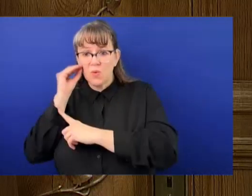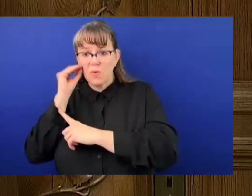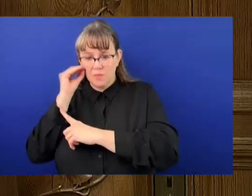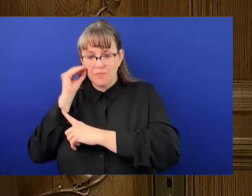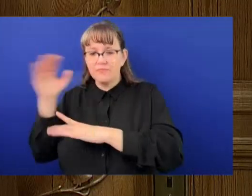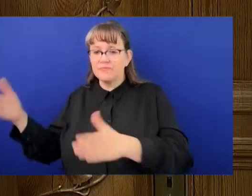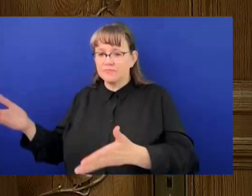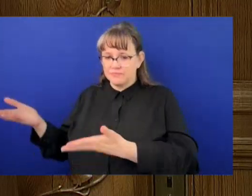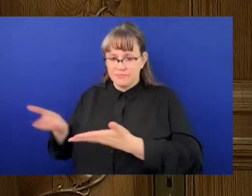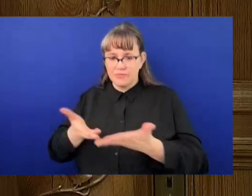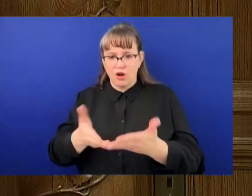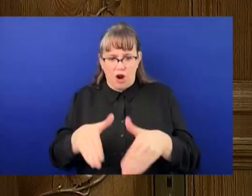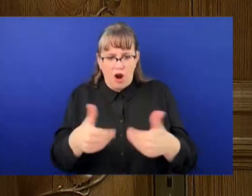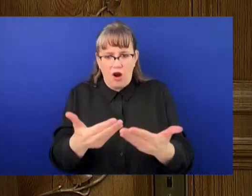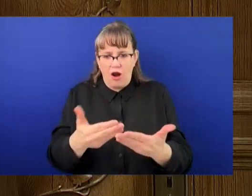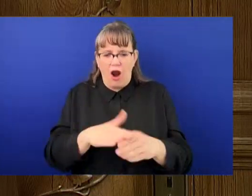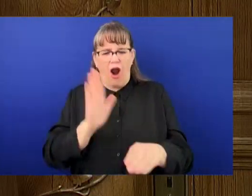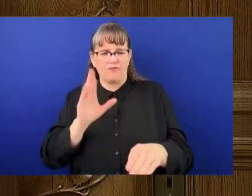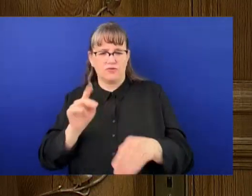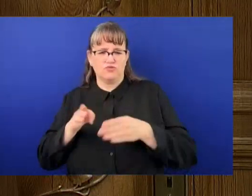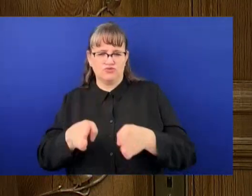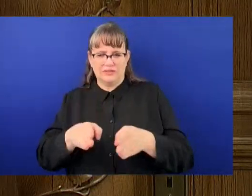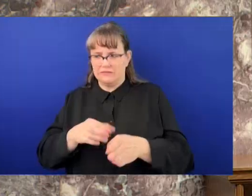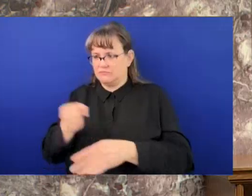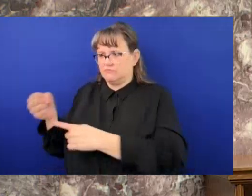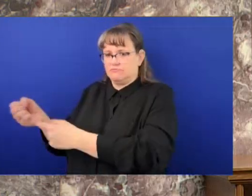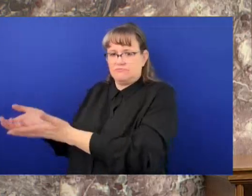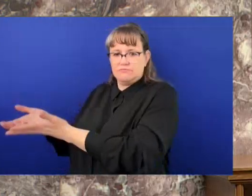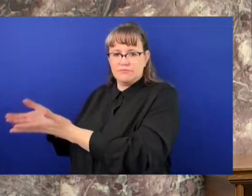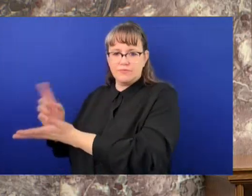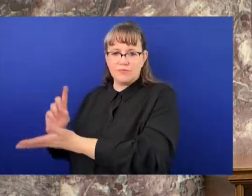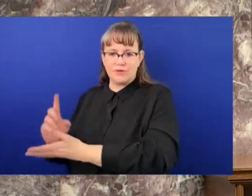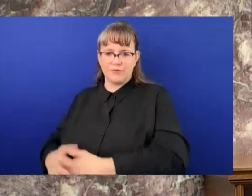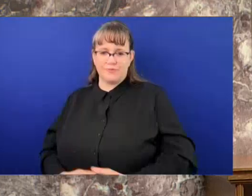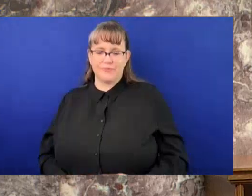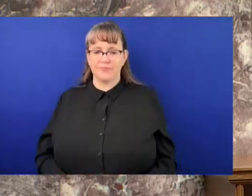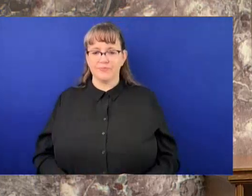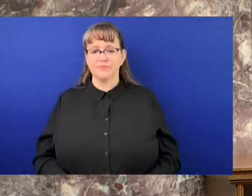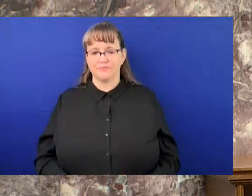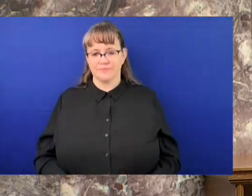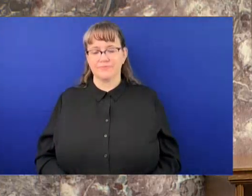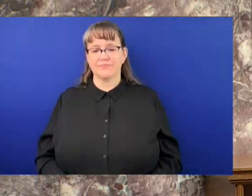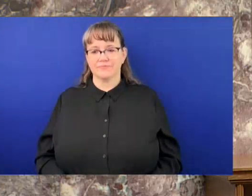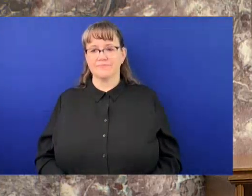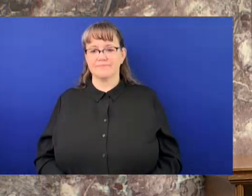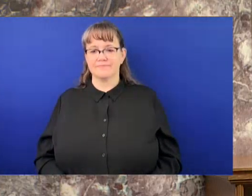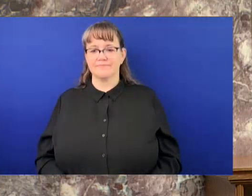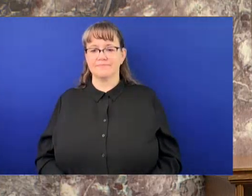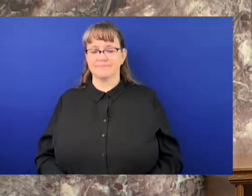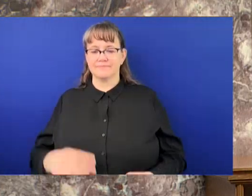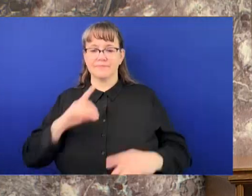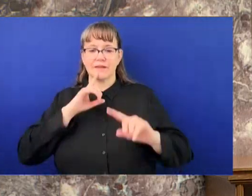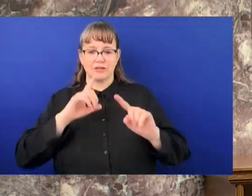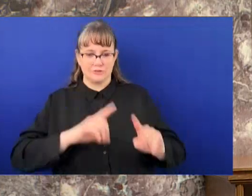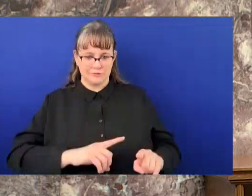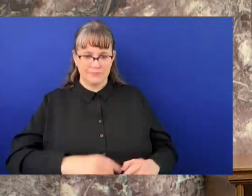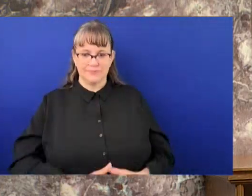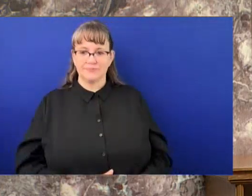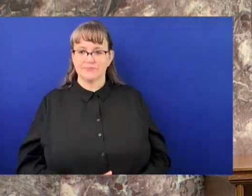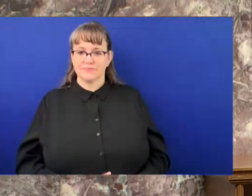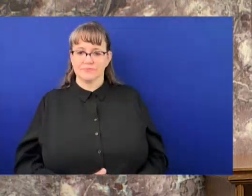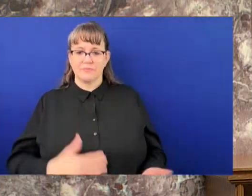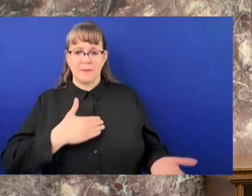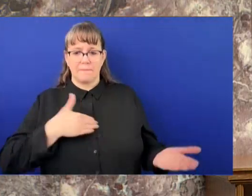Minister of Housing. Thank you, Honourable Speaker, and thank the member for the question. The member would have heard my answer previously about the success we're seeing